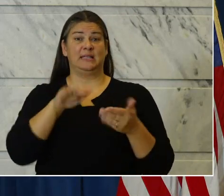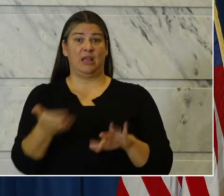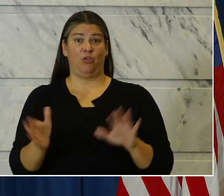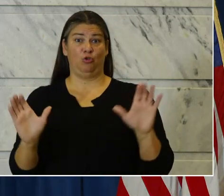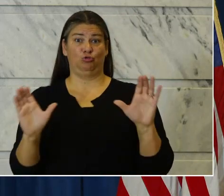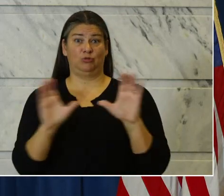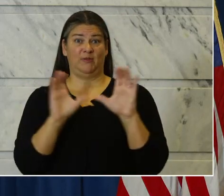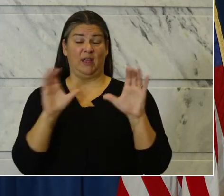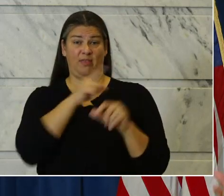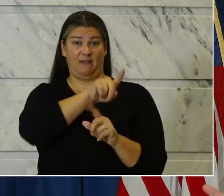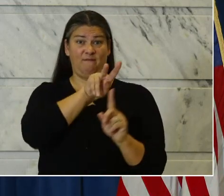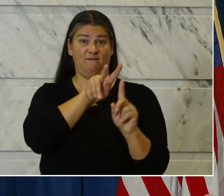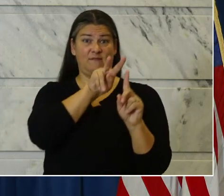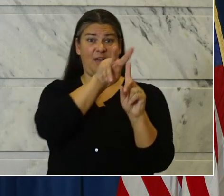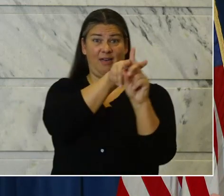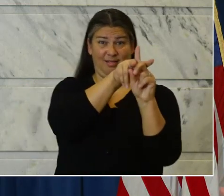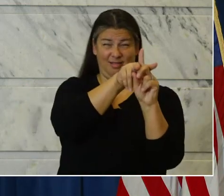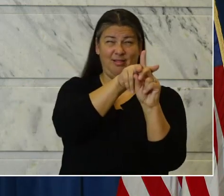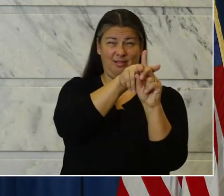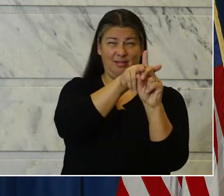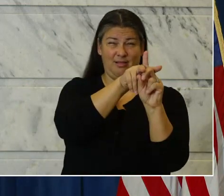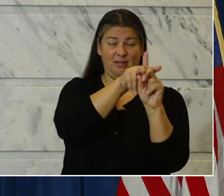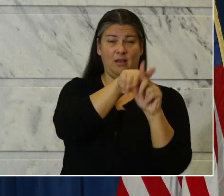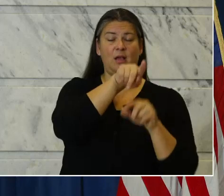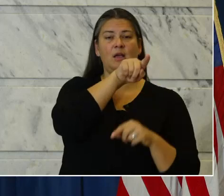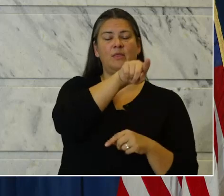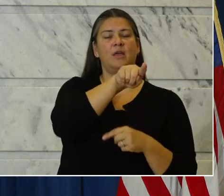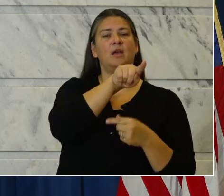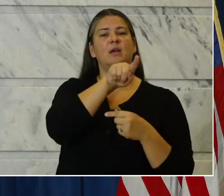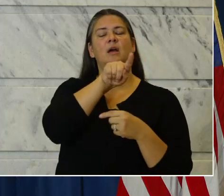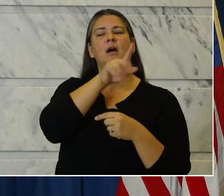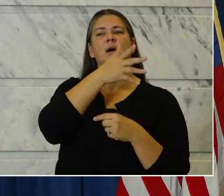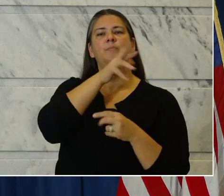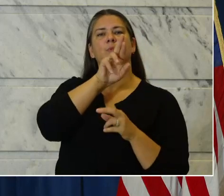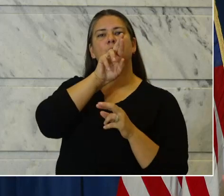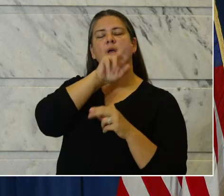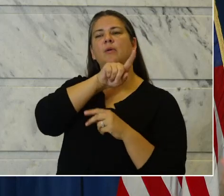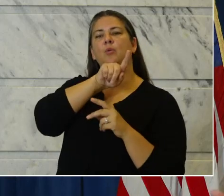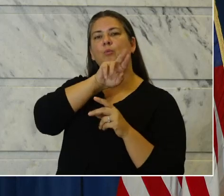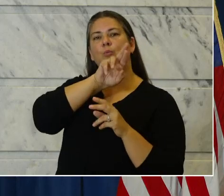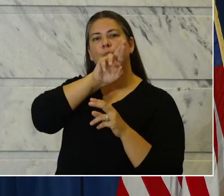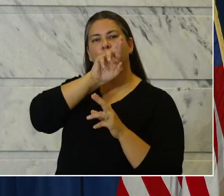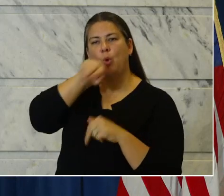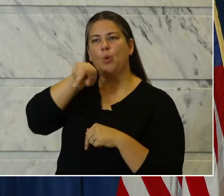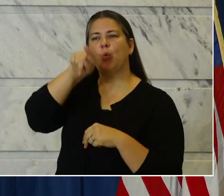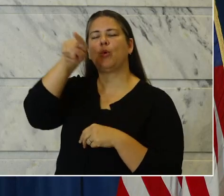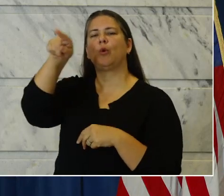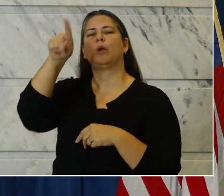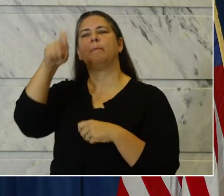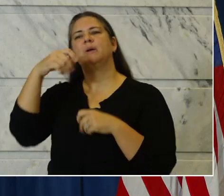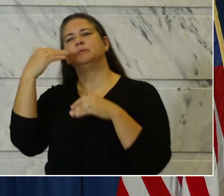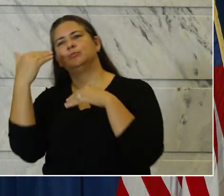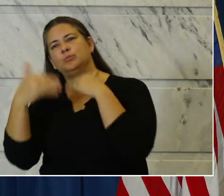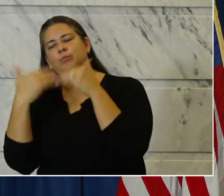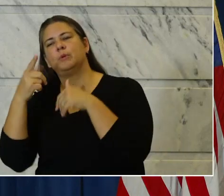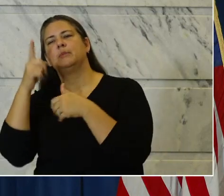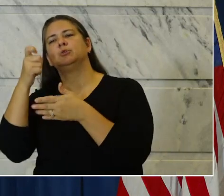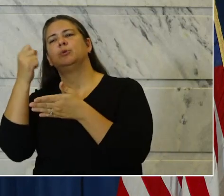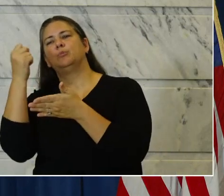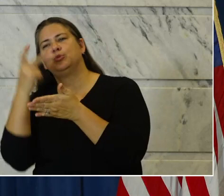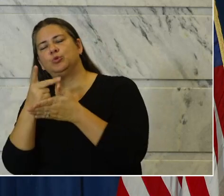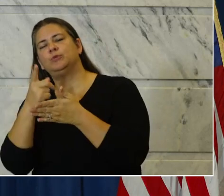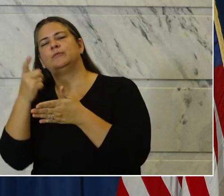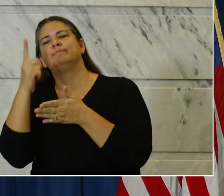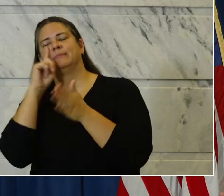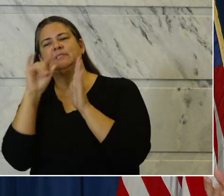is filed, we have generally reported when the death certificate's filed and approved and the death is recognized as a COVID death. And it's